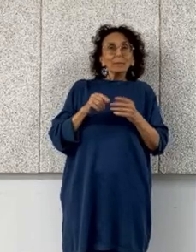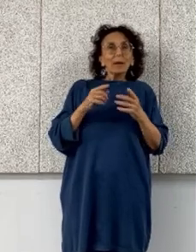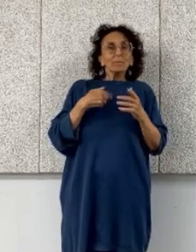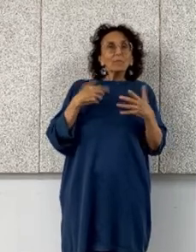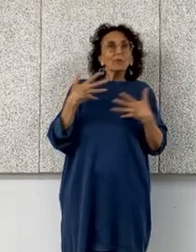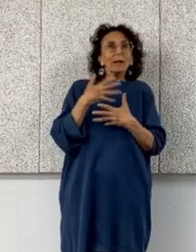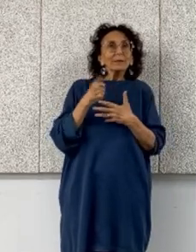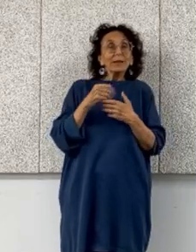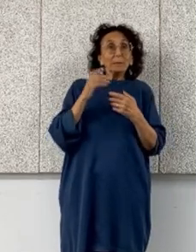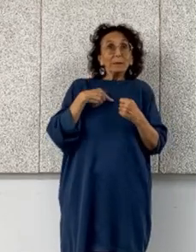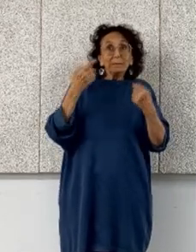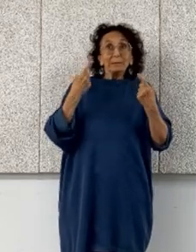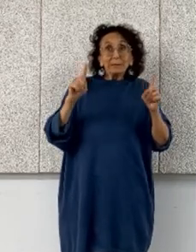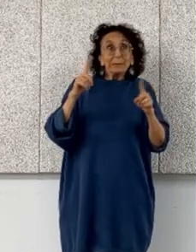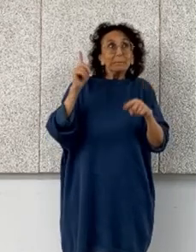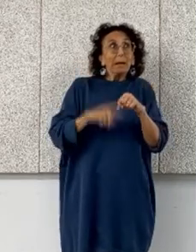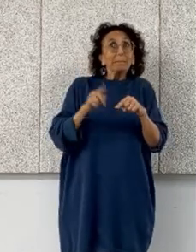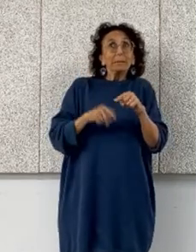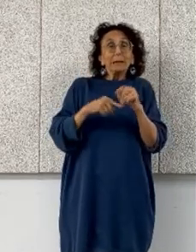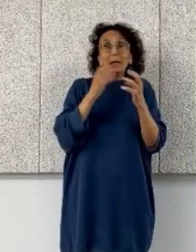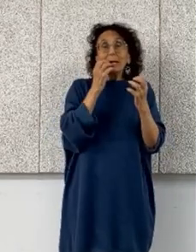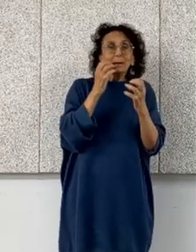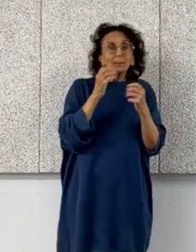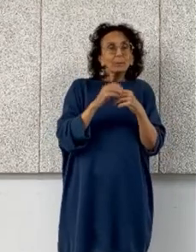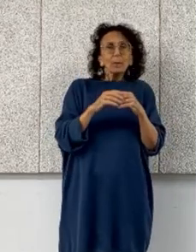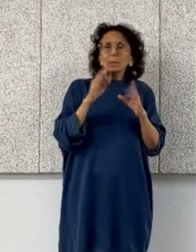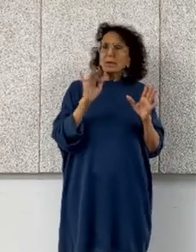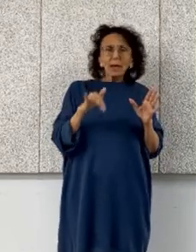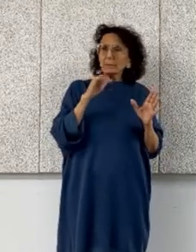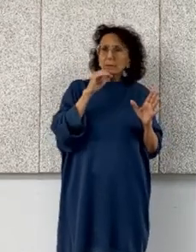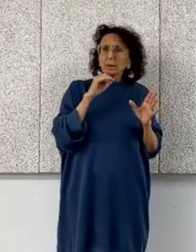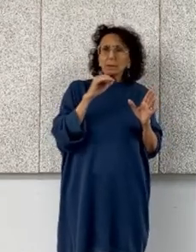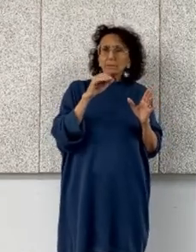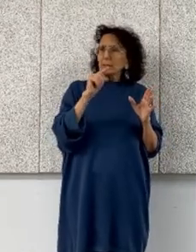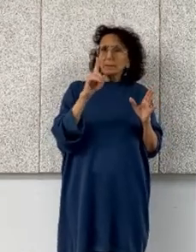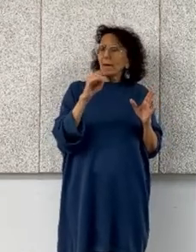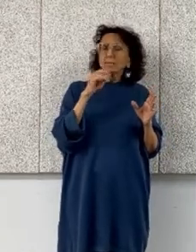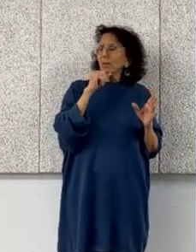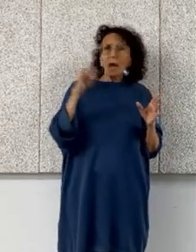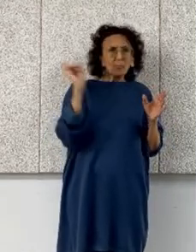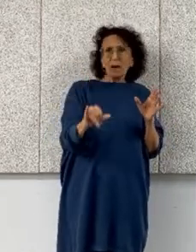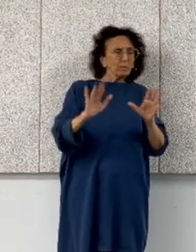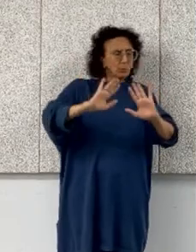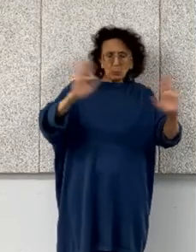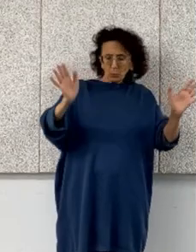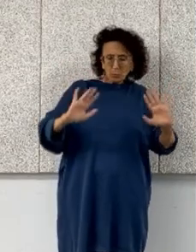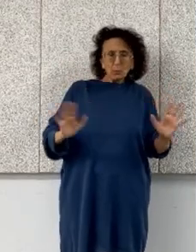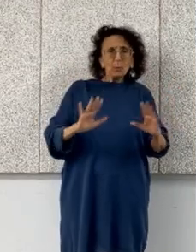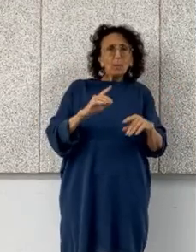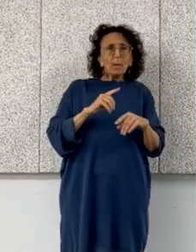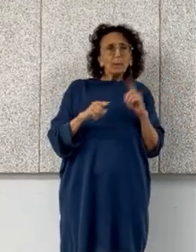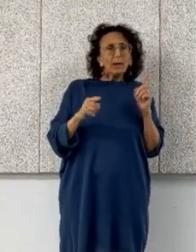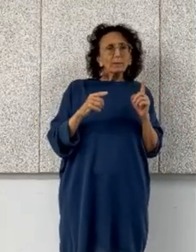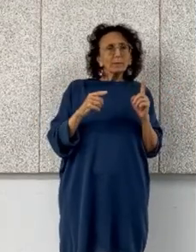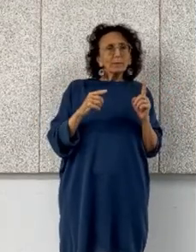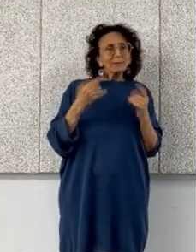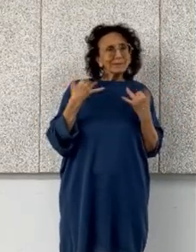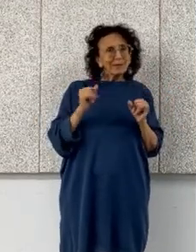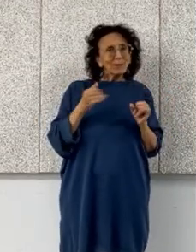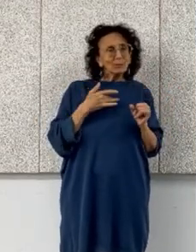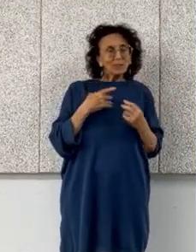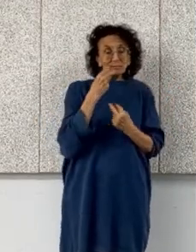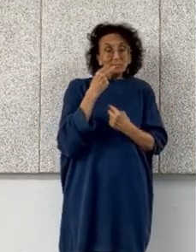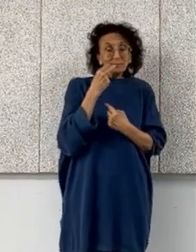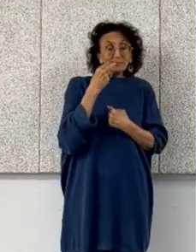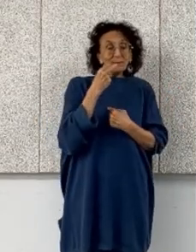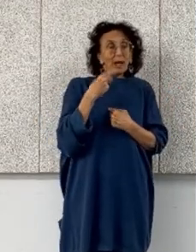this can't happen, right? And so this wasn't the cultural context I walked into, but that sort of urgency to